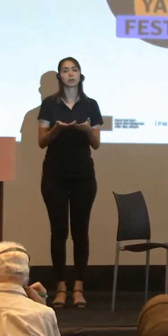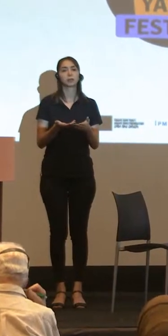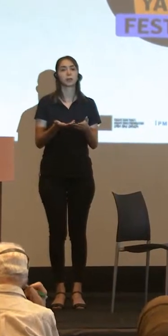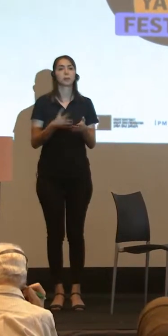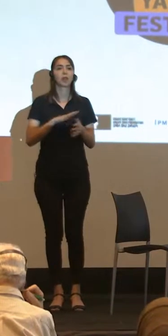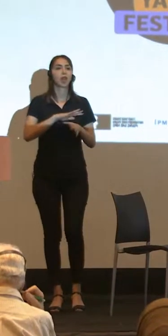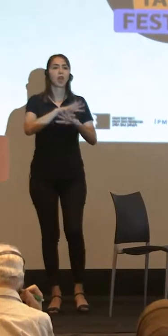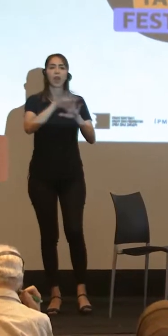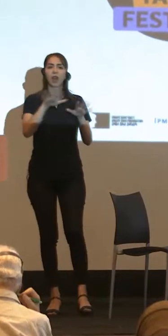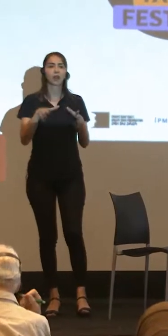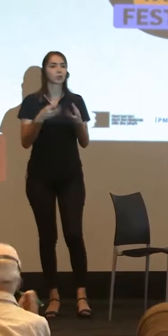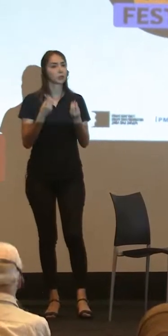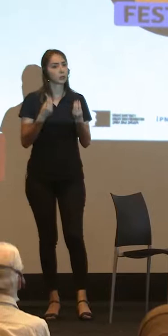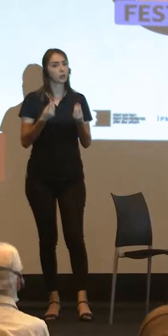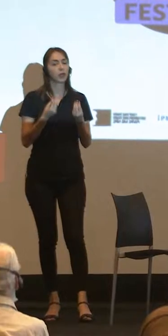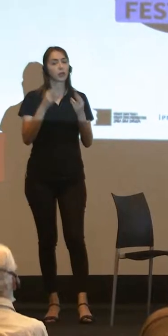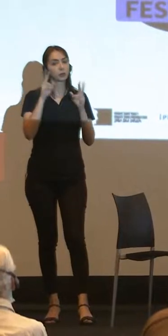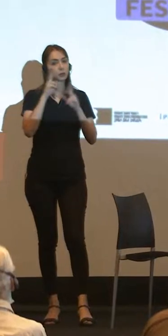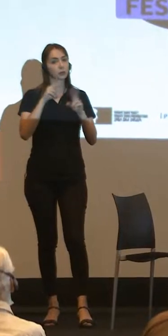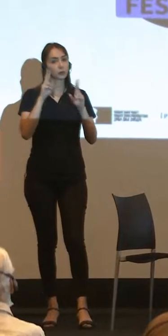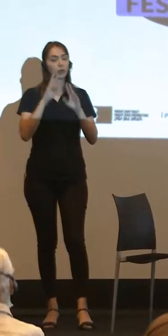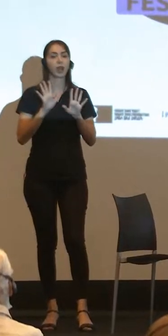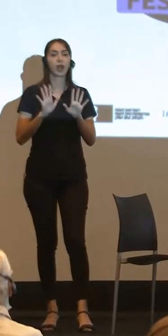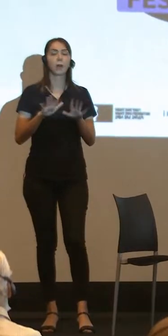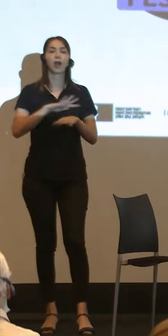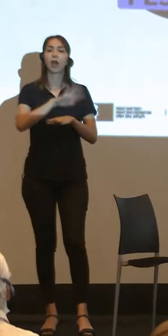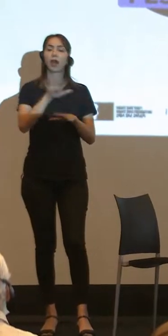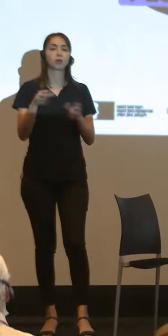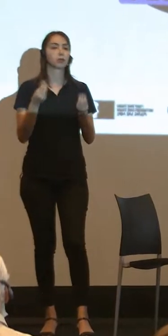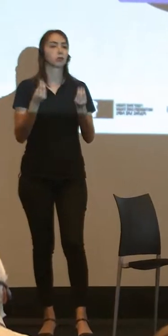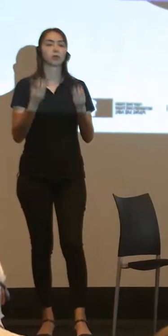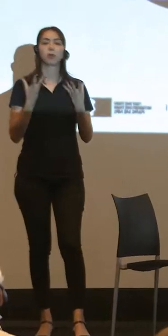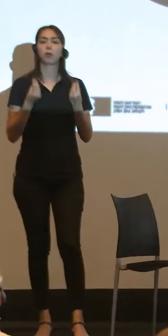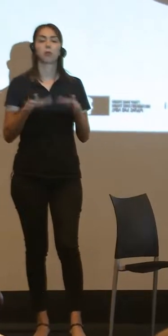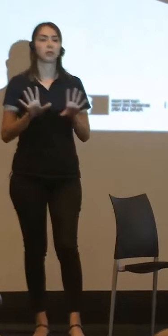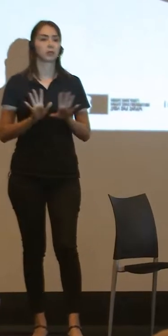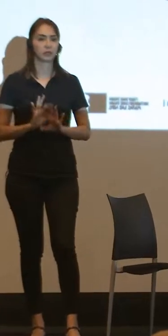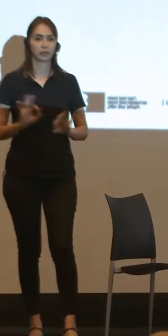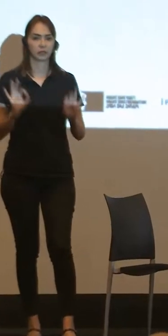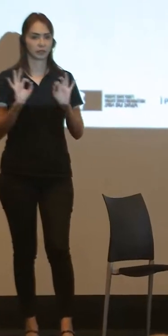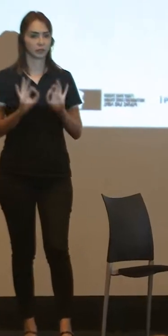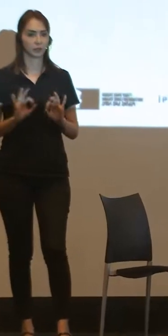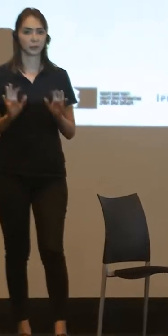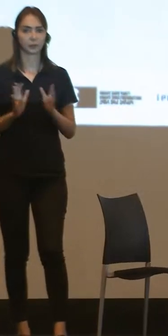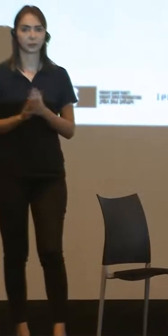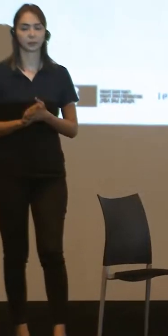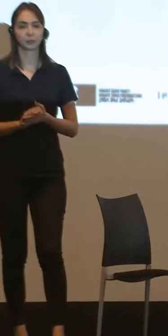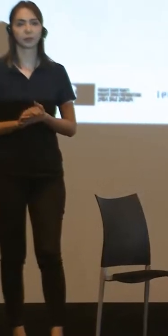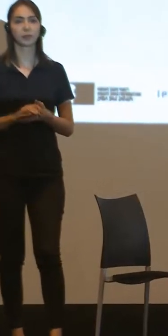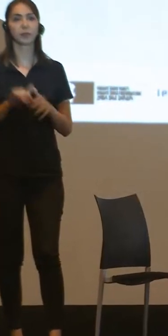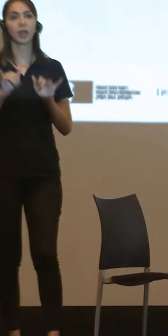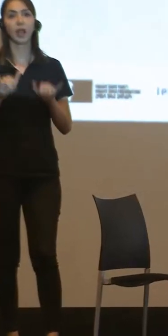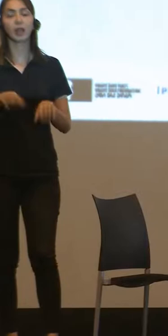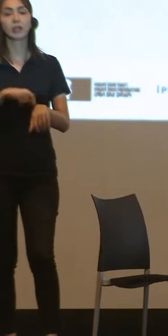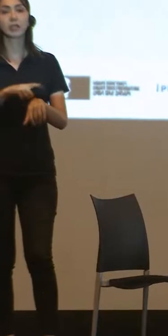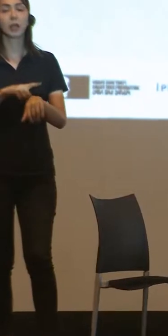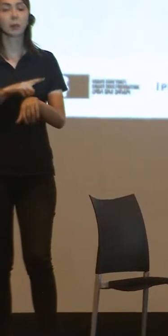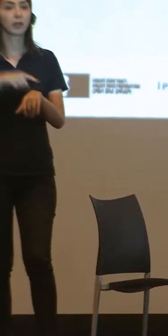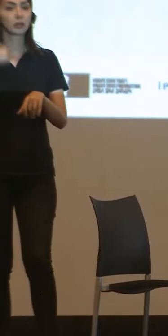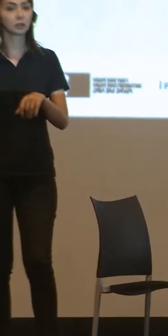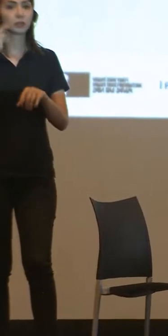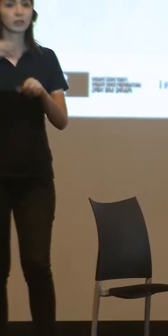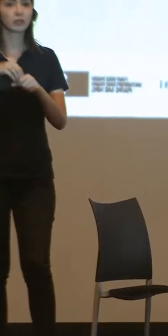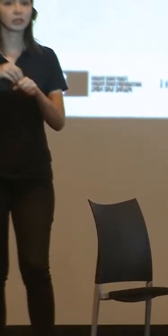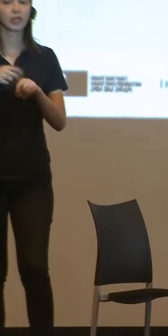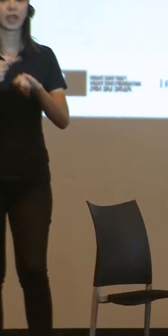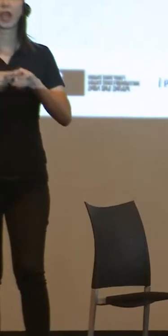going to be fine but everything was not fine at the end and it also made helsinki think about how to